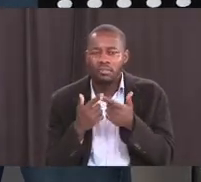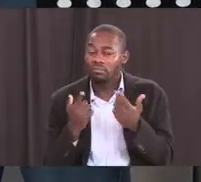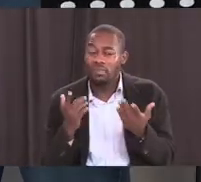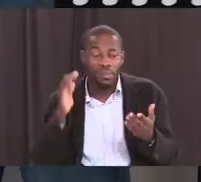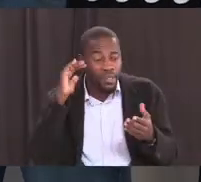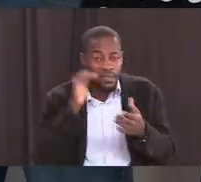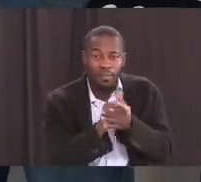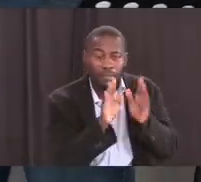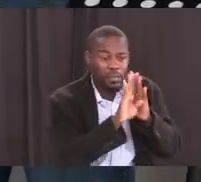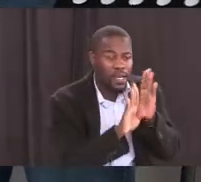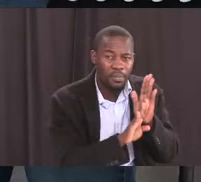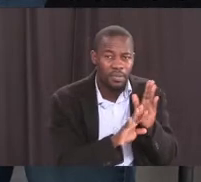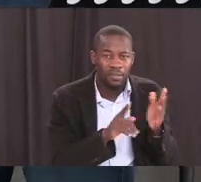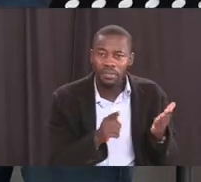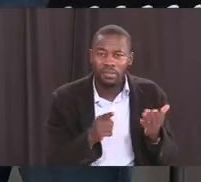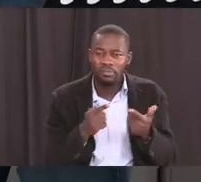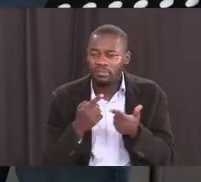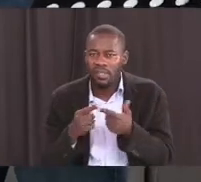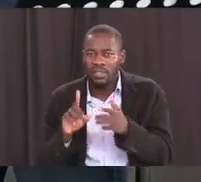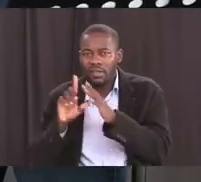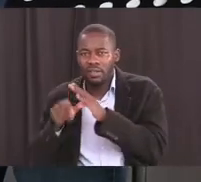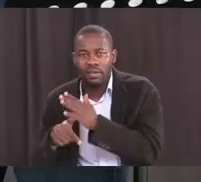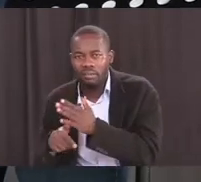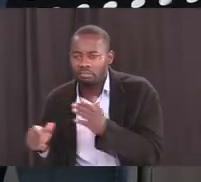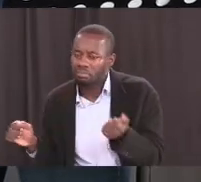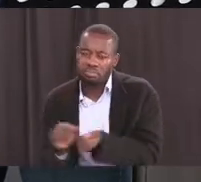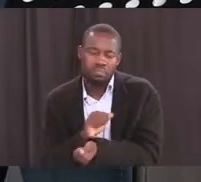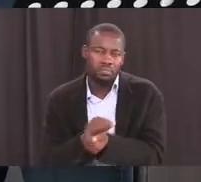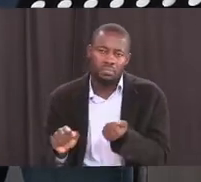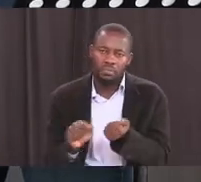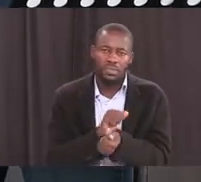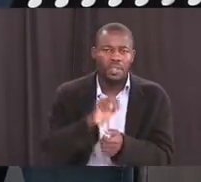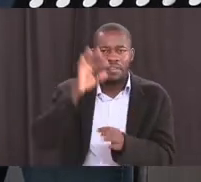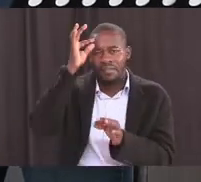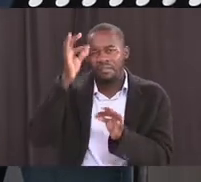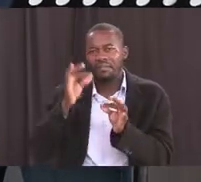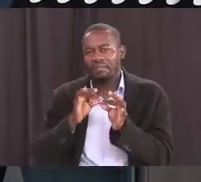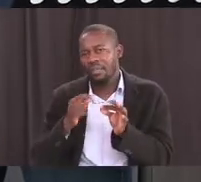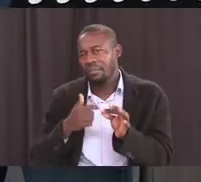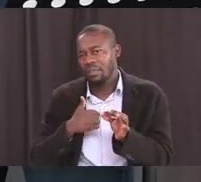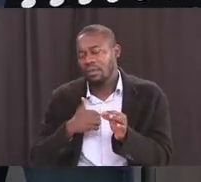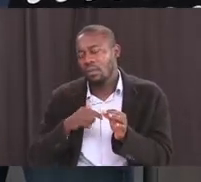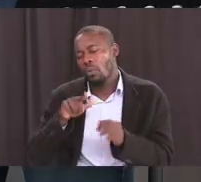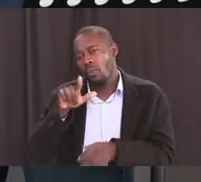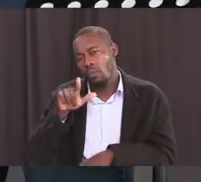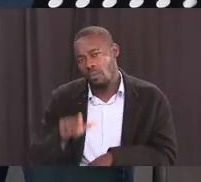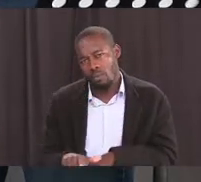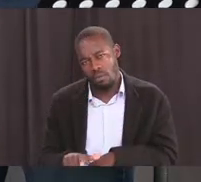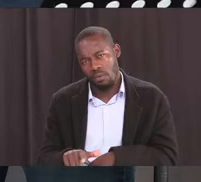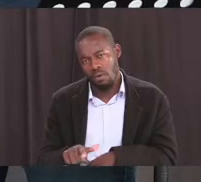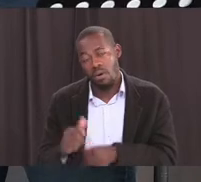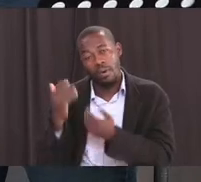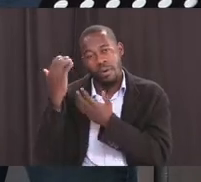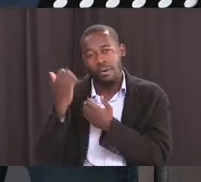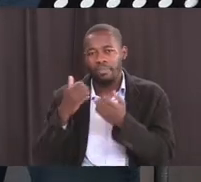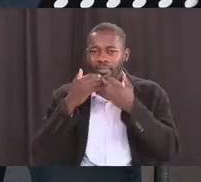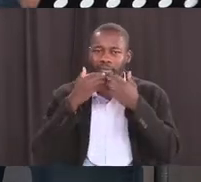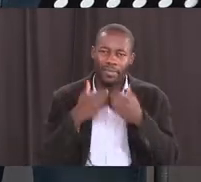My hope is gone. My faith is low. It's really hard to trust God right now.